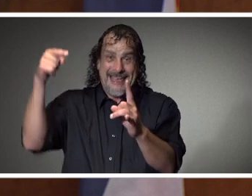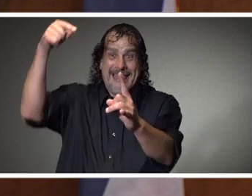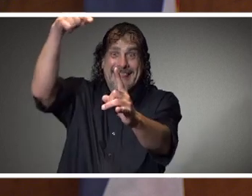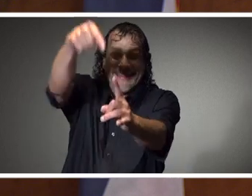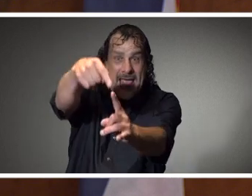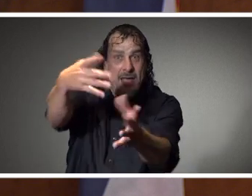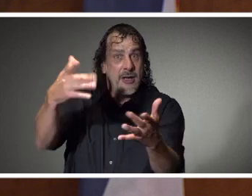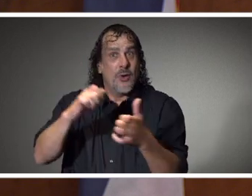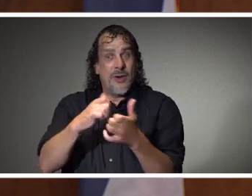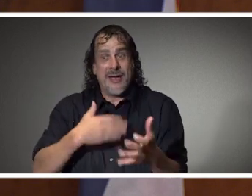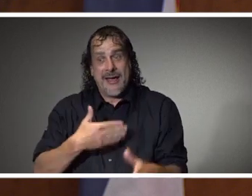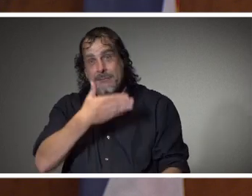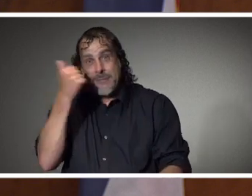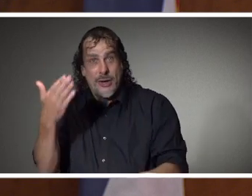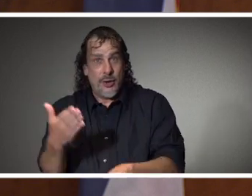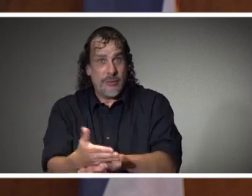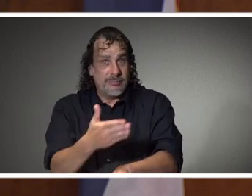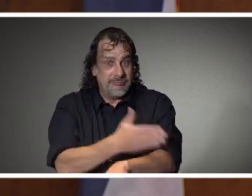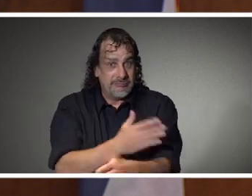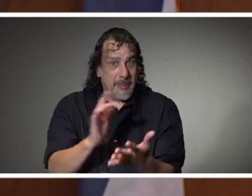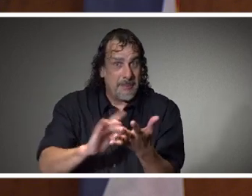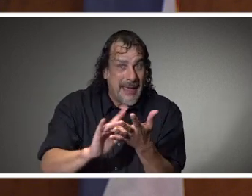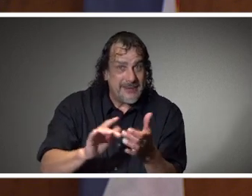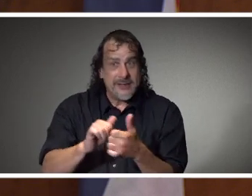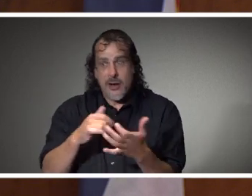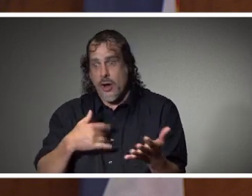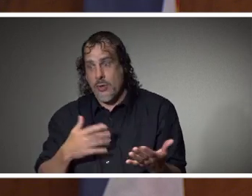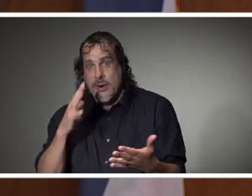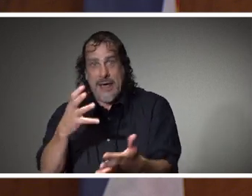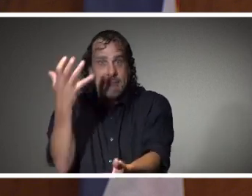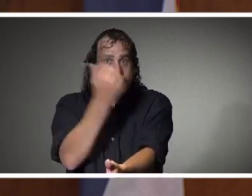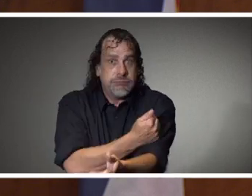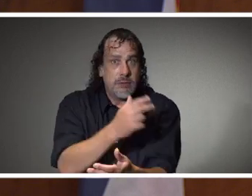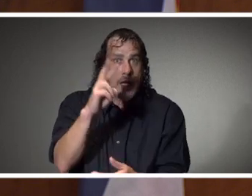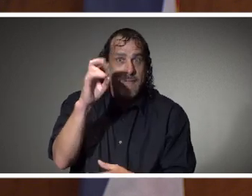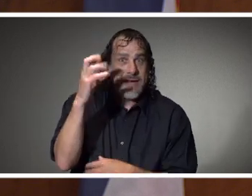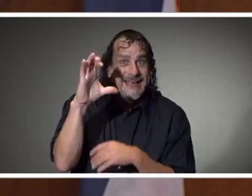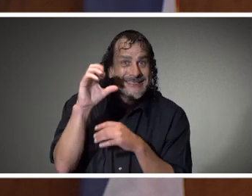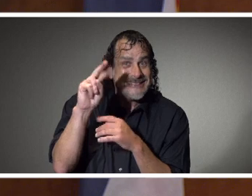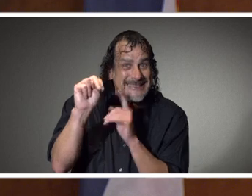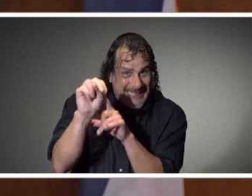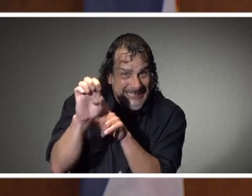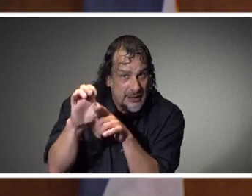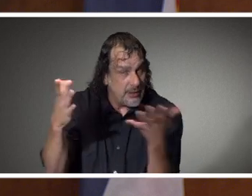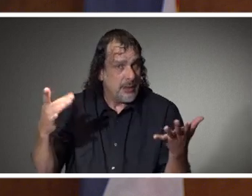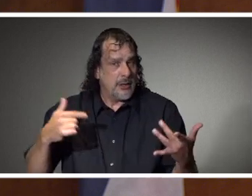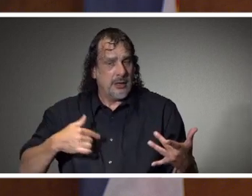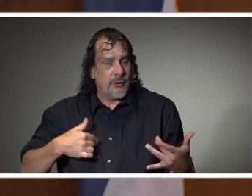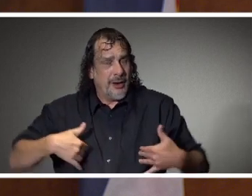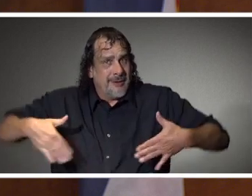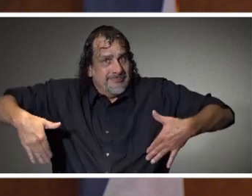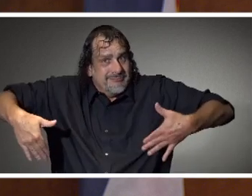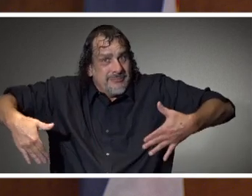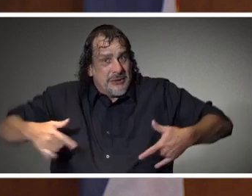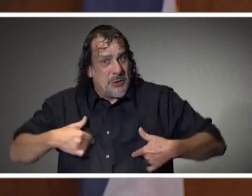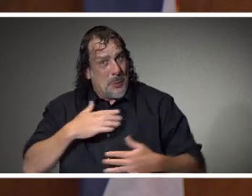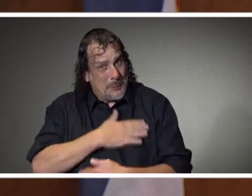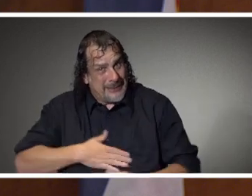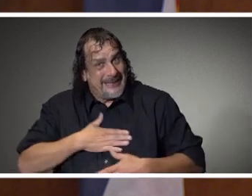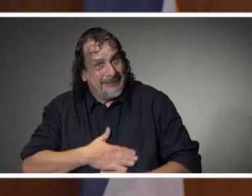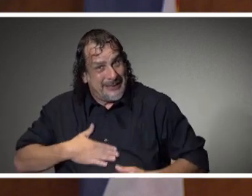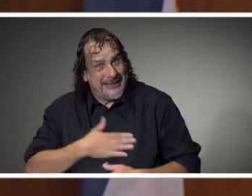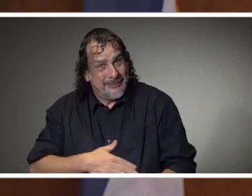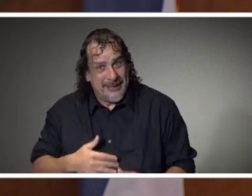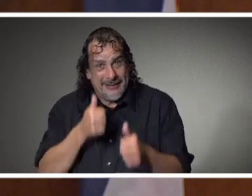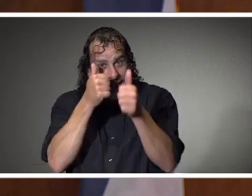treatment and hopefully even a vaccine, but we're just not there yet. And so please, please, please continue to stay vigilant, because